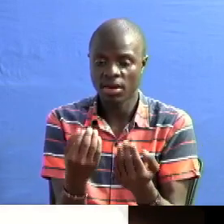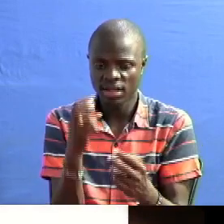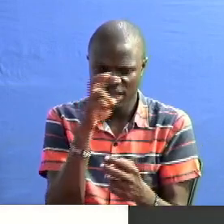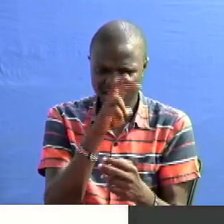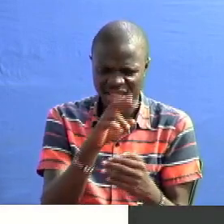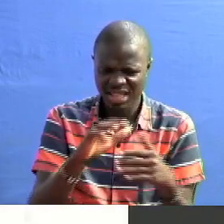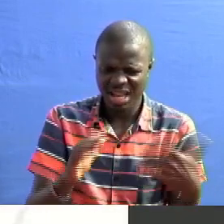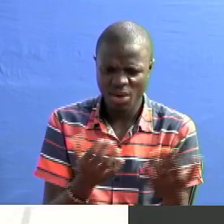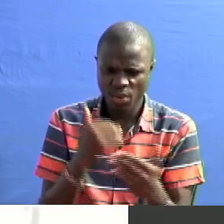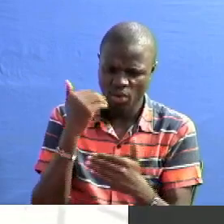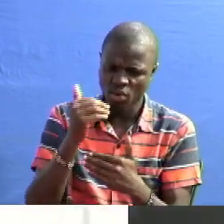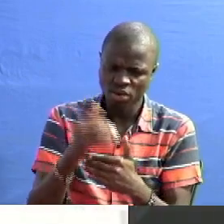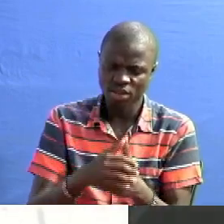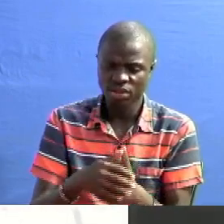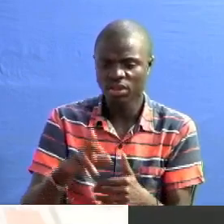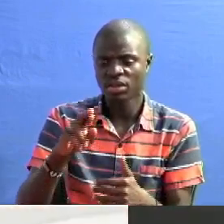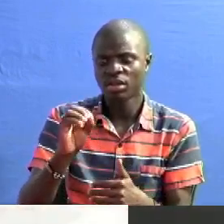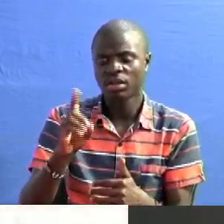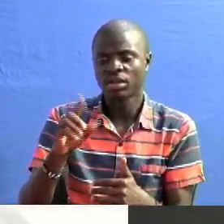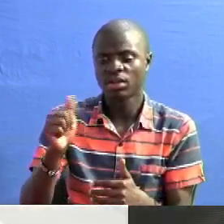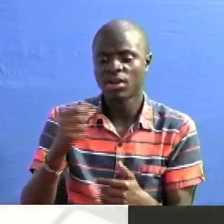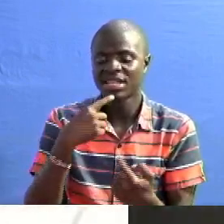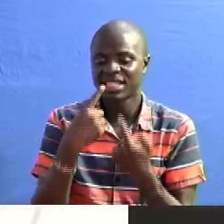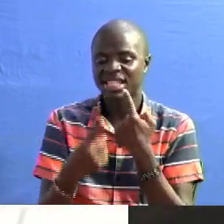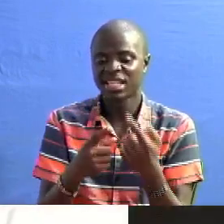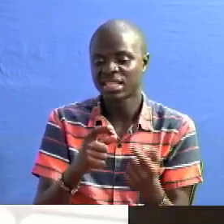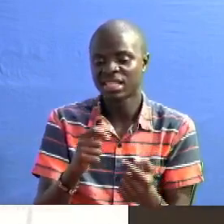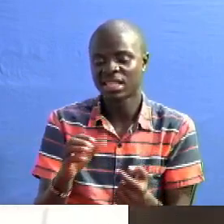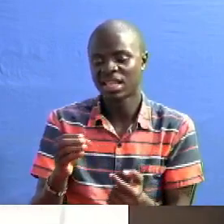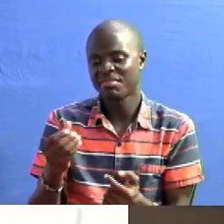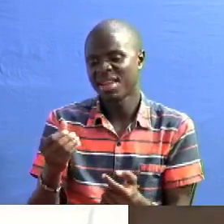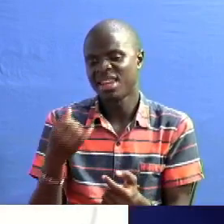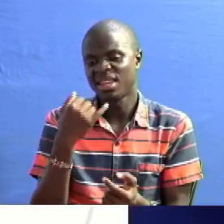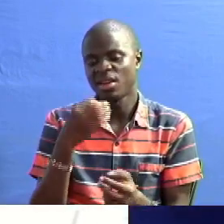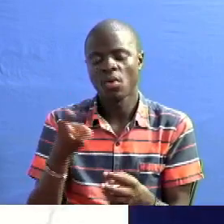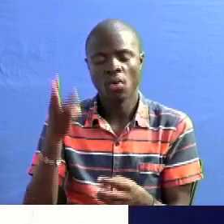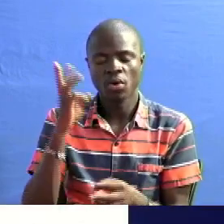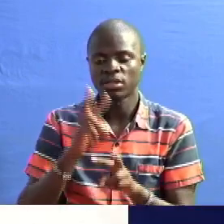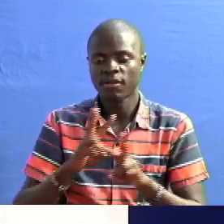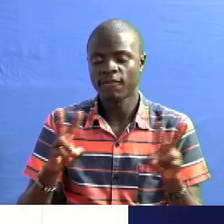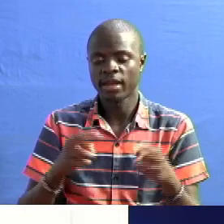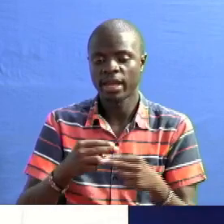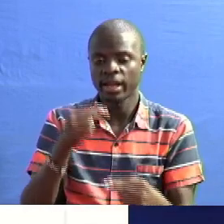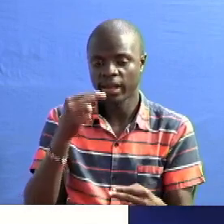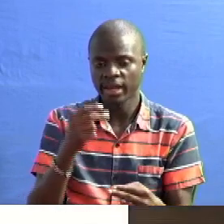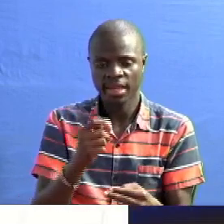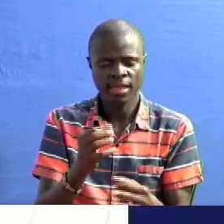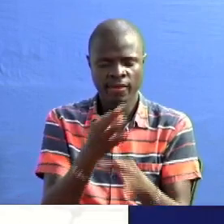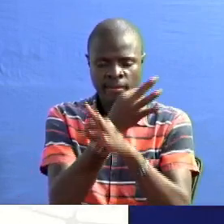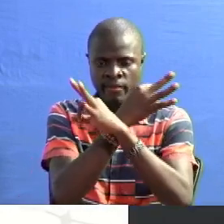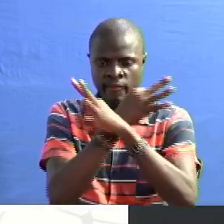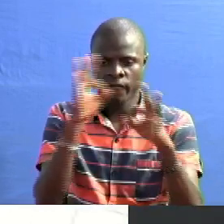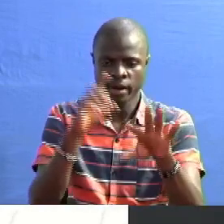itaendelea. Rhoda narrates that the cost of therapy was initially too high for her family, noting that the free sessions offered